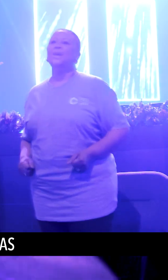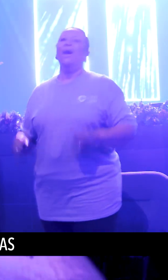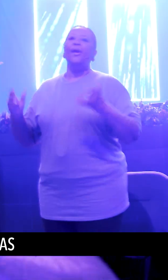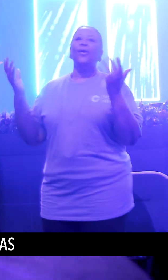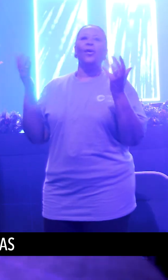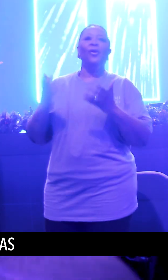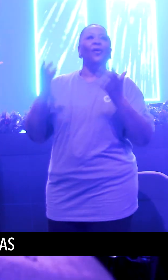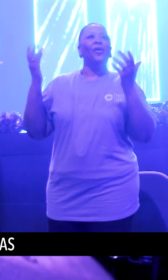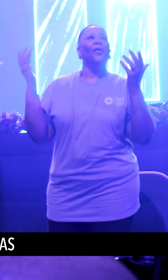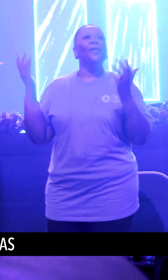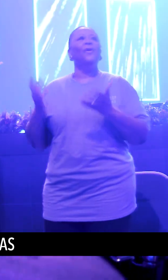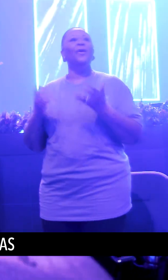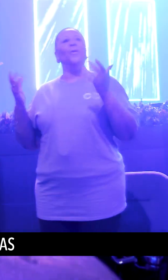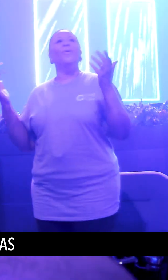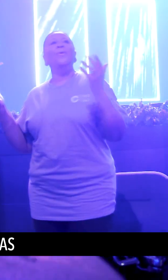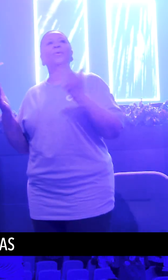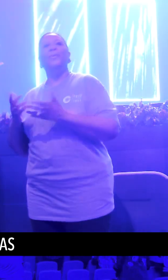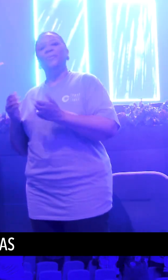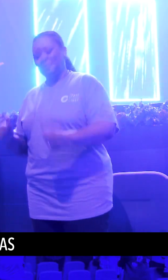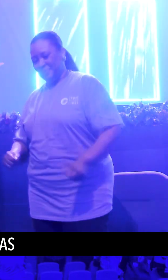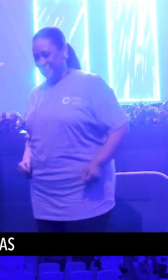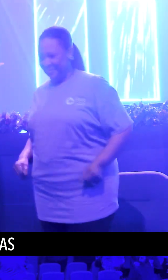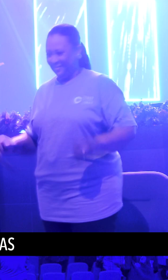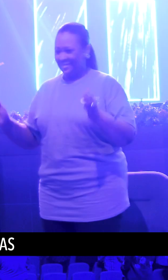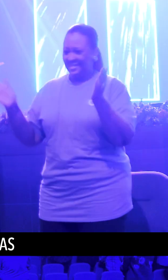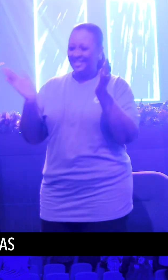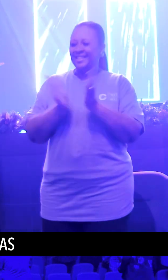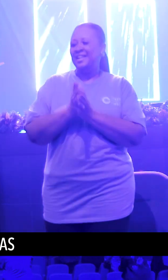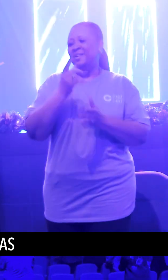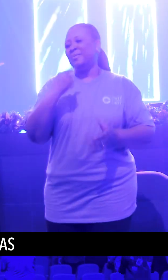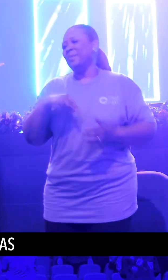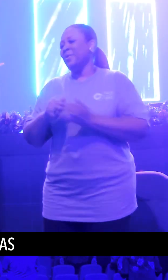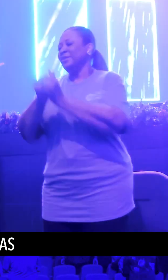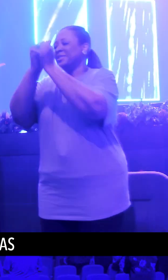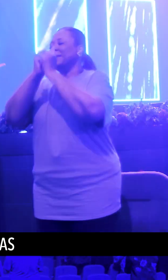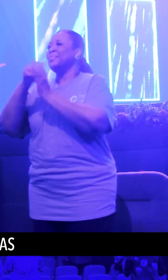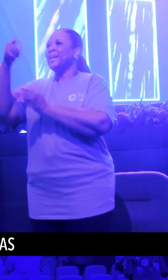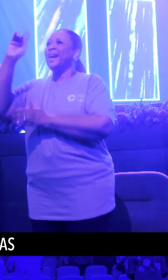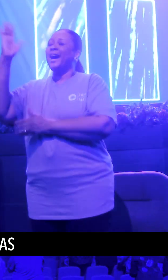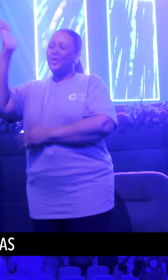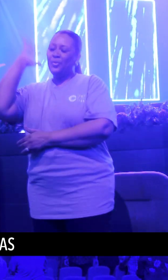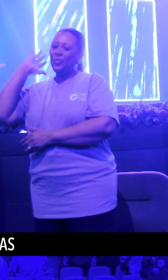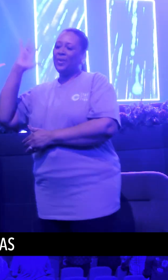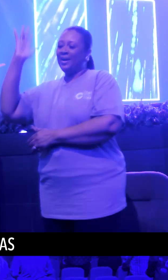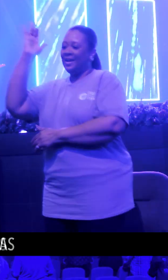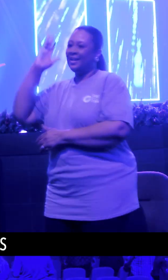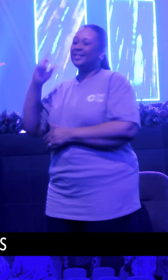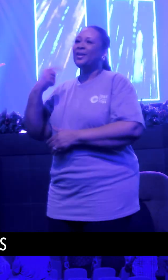We worship the